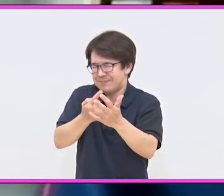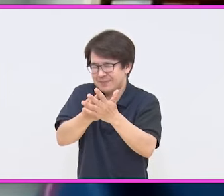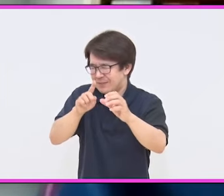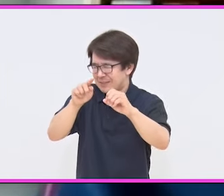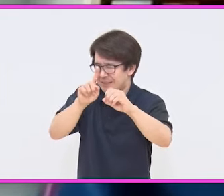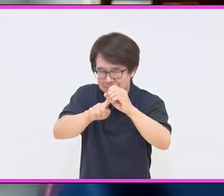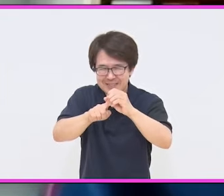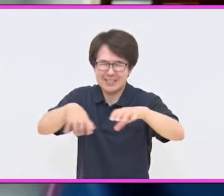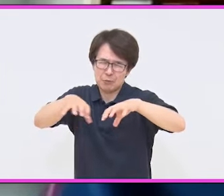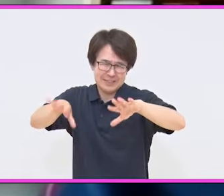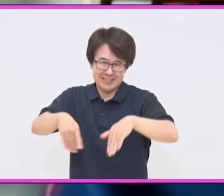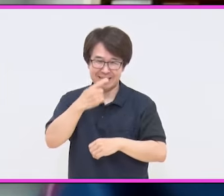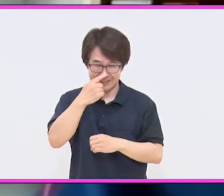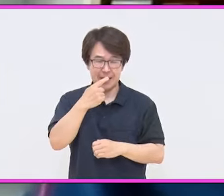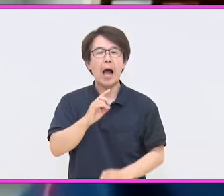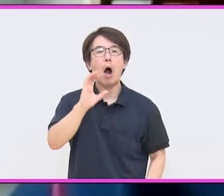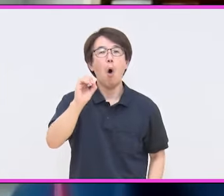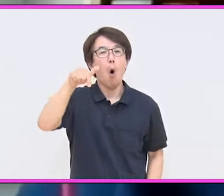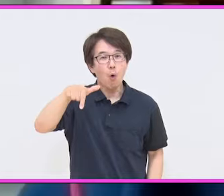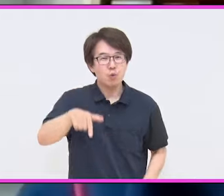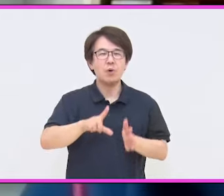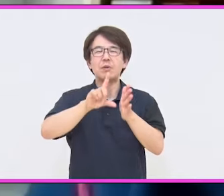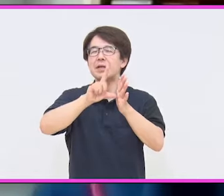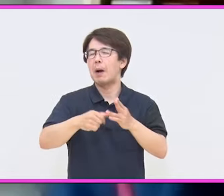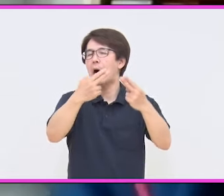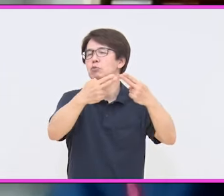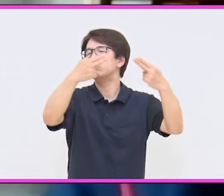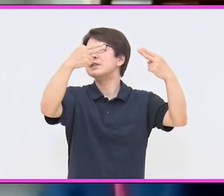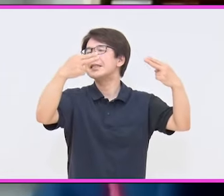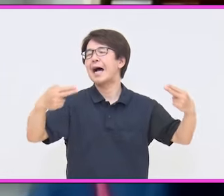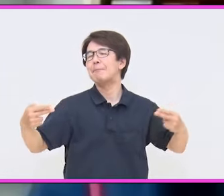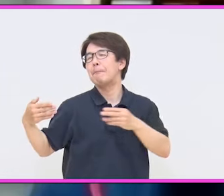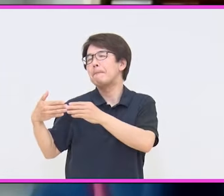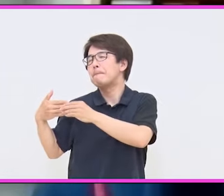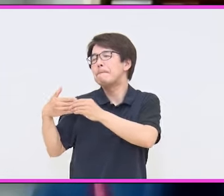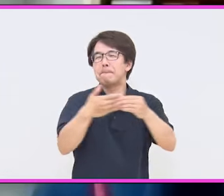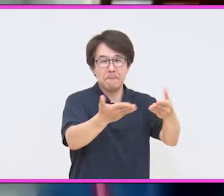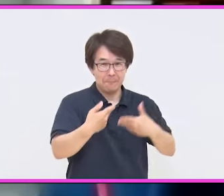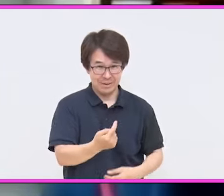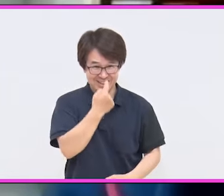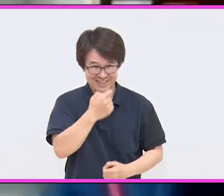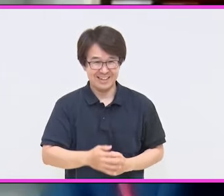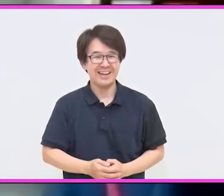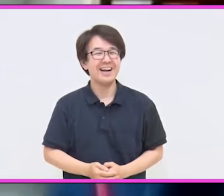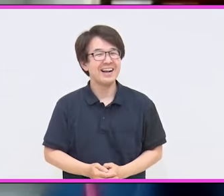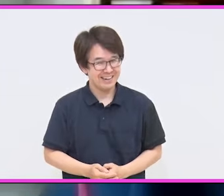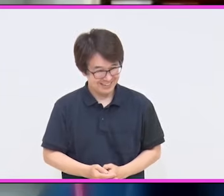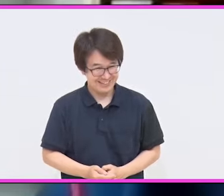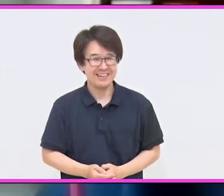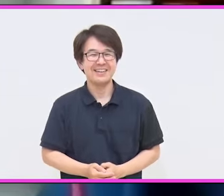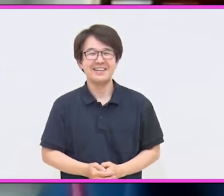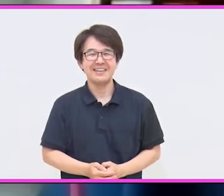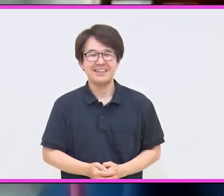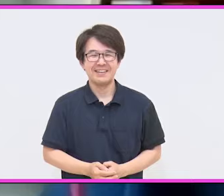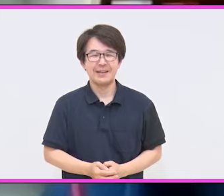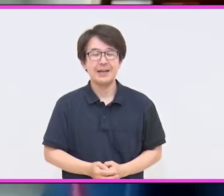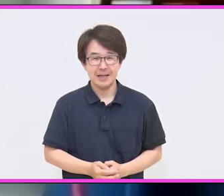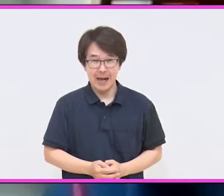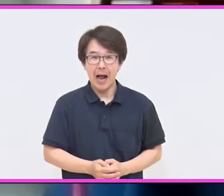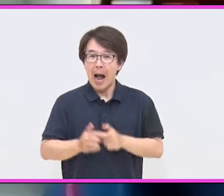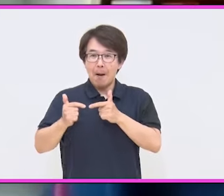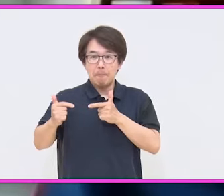We had a couple of days off when we got taken to Mount Fujiyama, and we